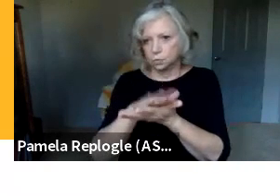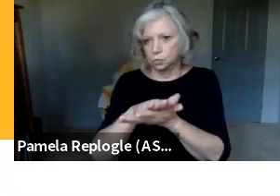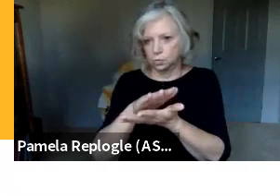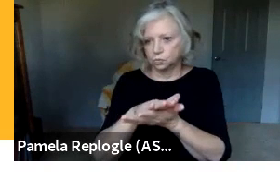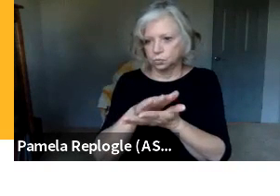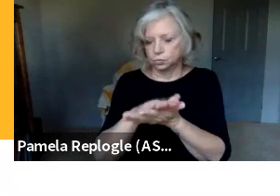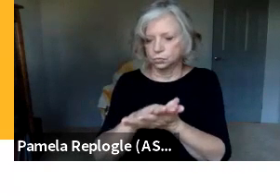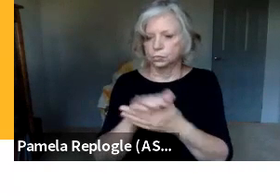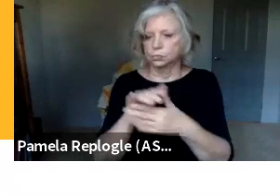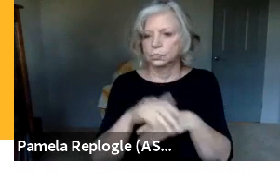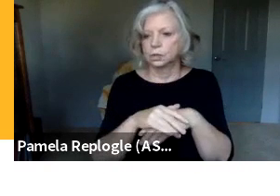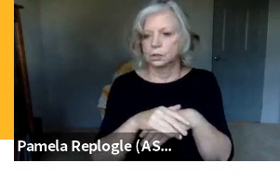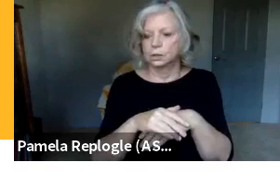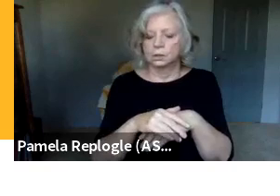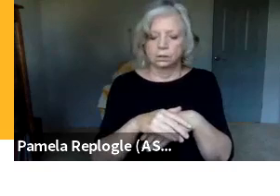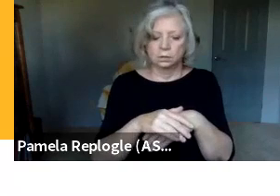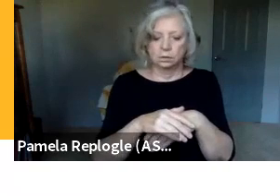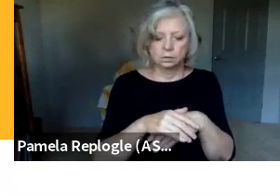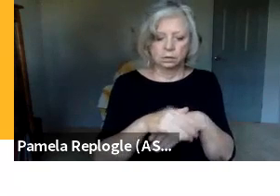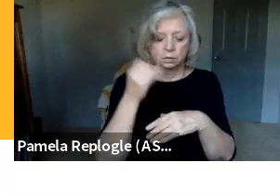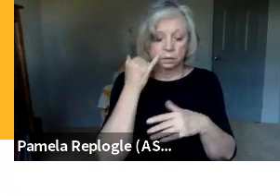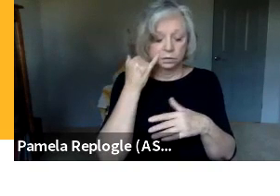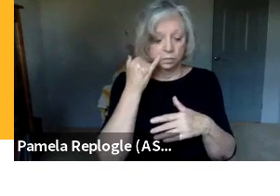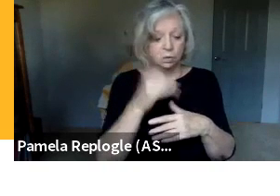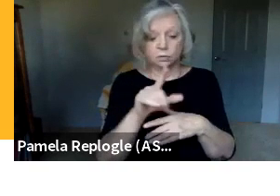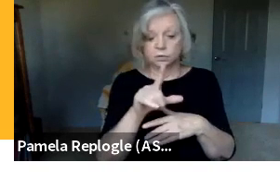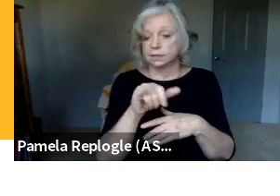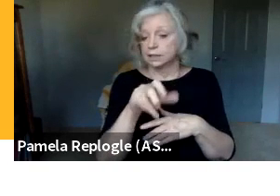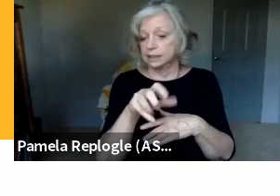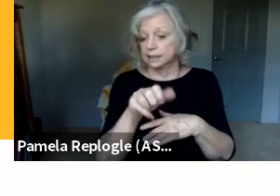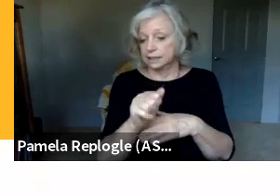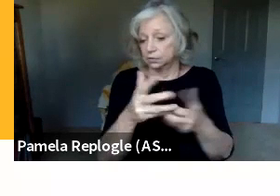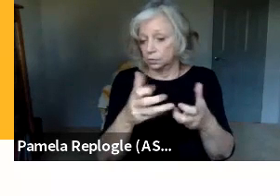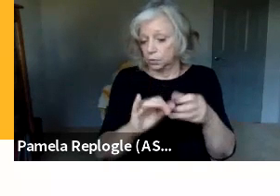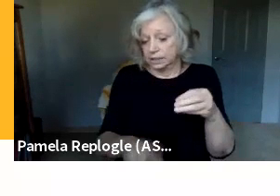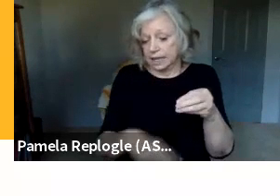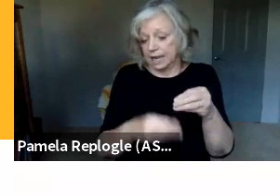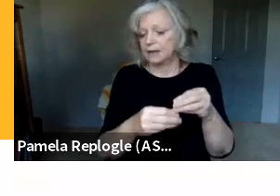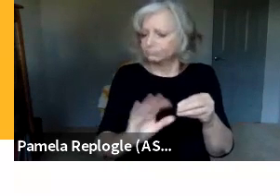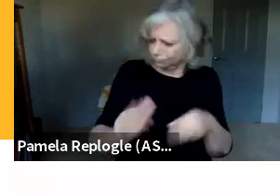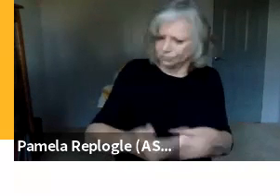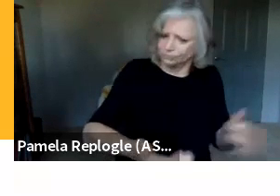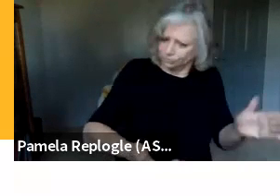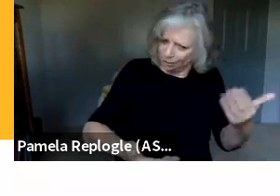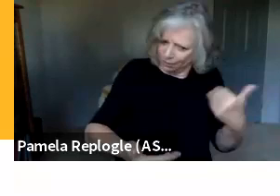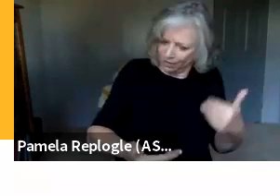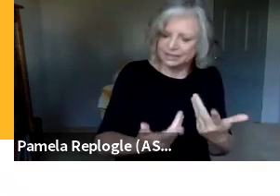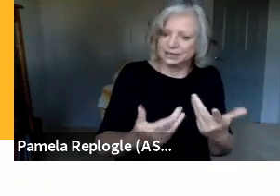And if Lisa Erickson wants to add anything, I invite her to clarify or